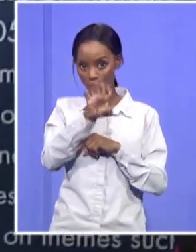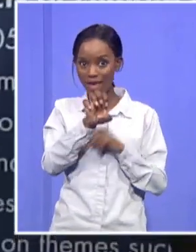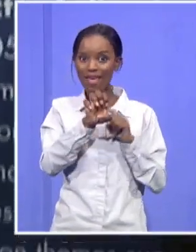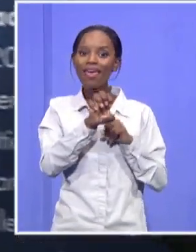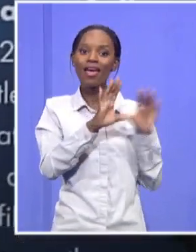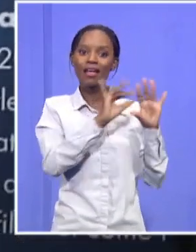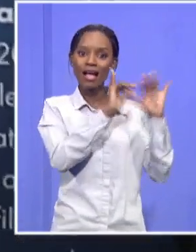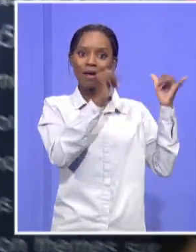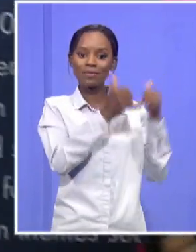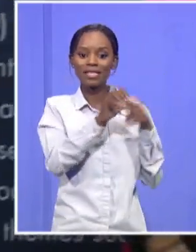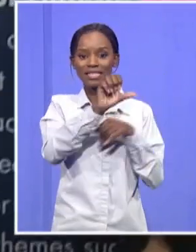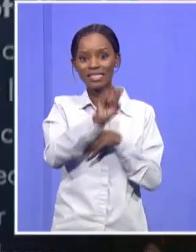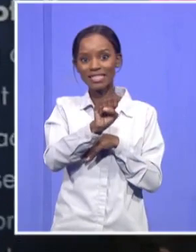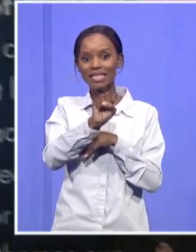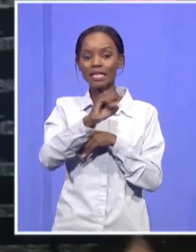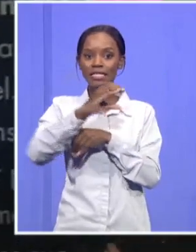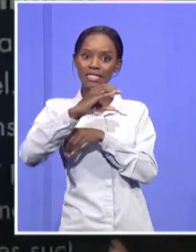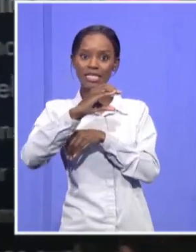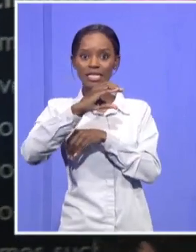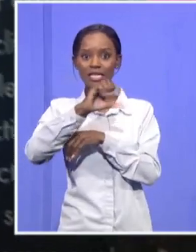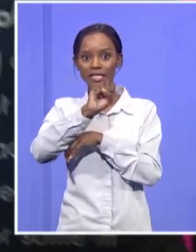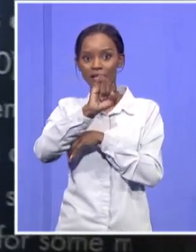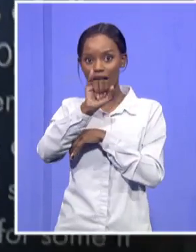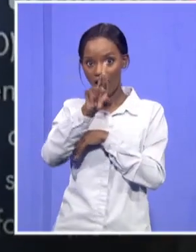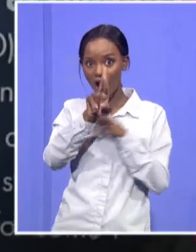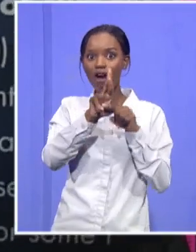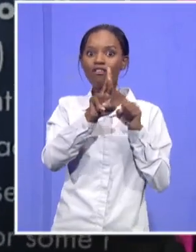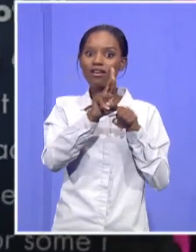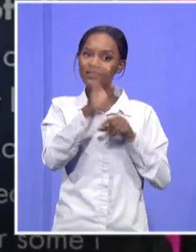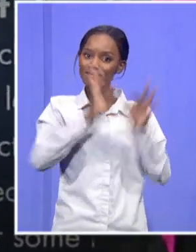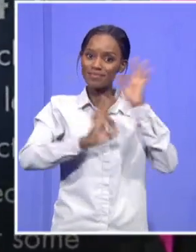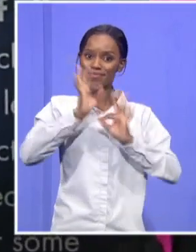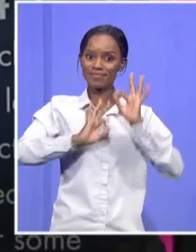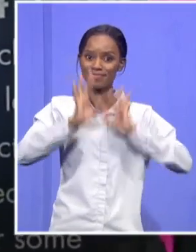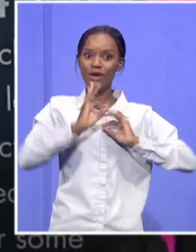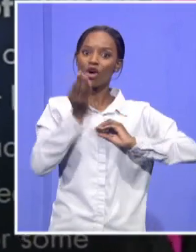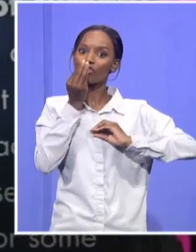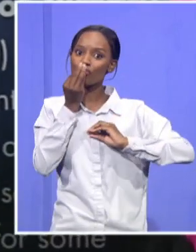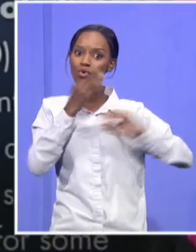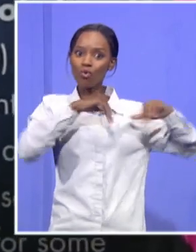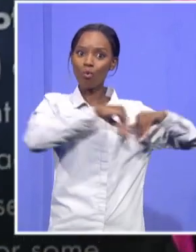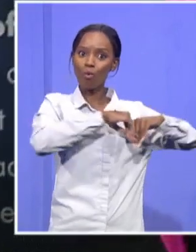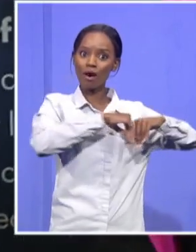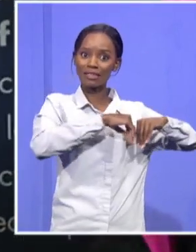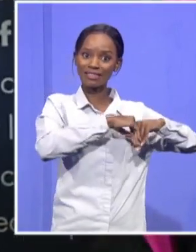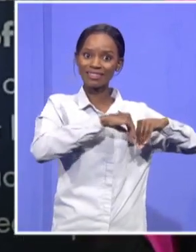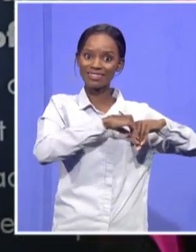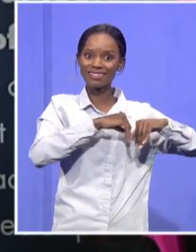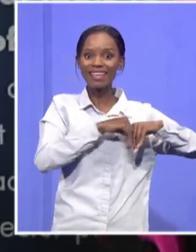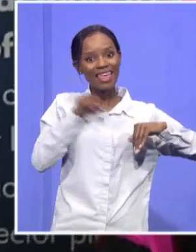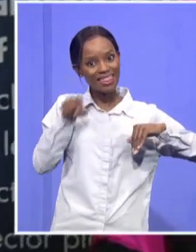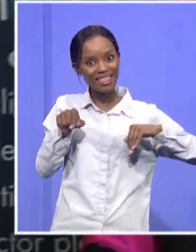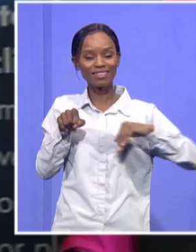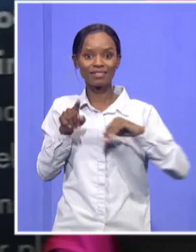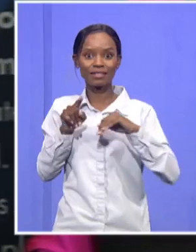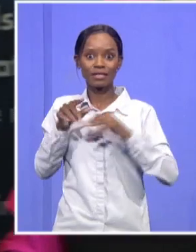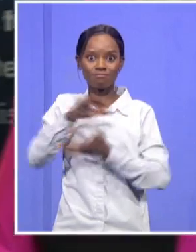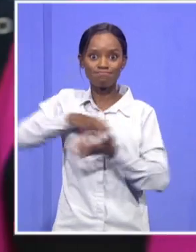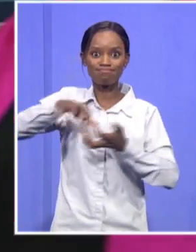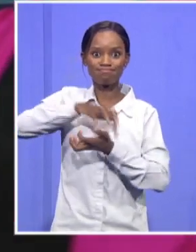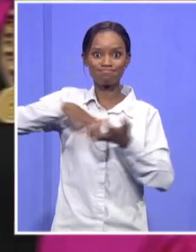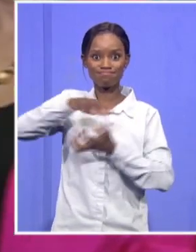Every Morsel Counts project where they convert food waste into manure. Of course, there's